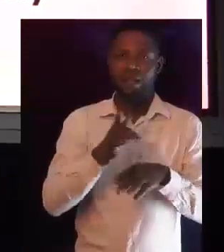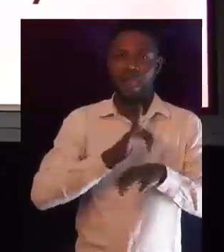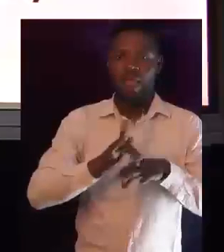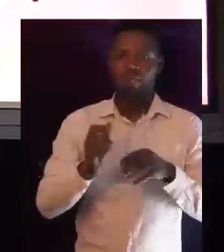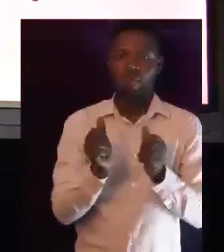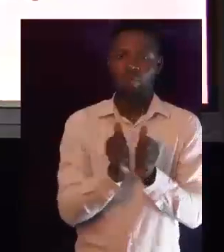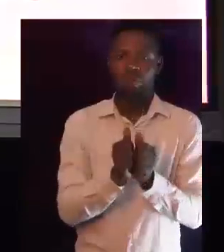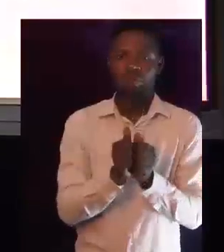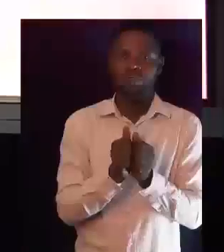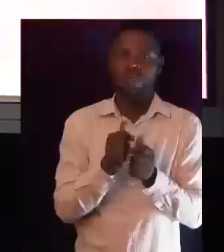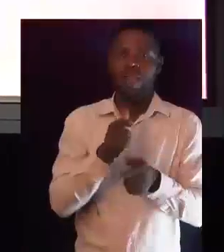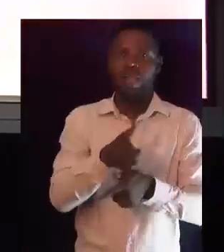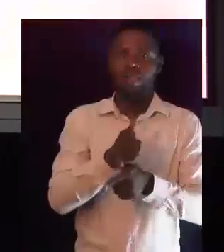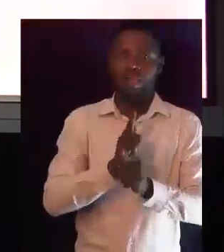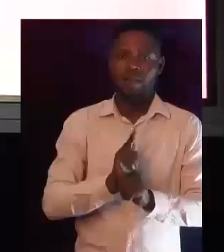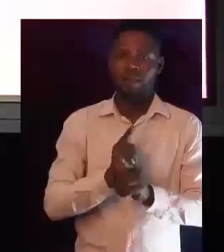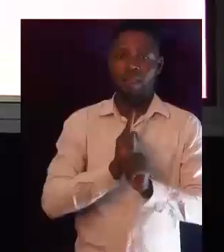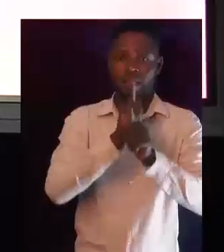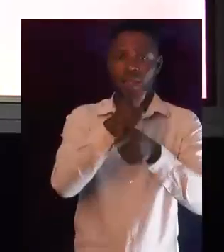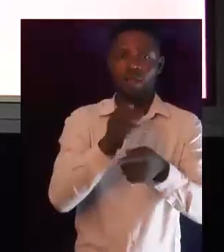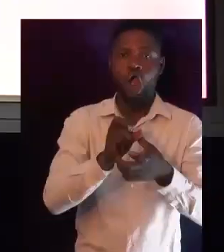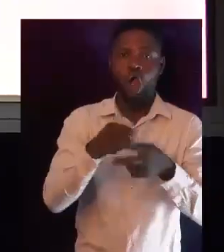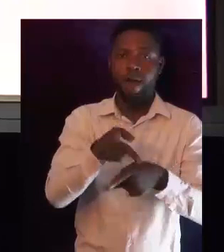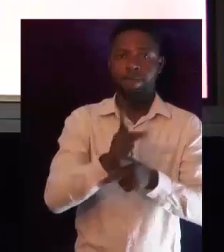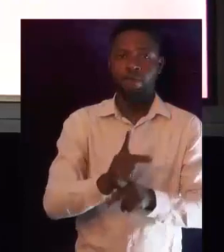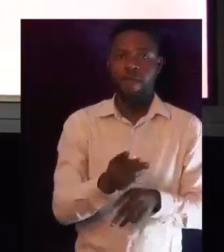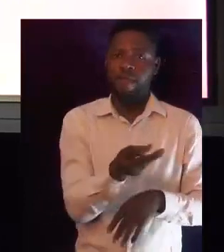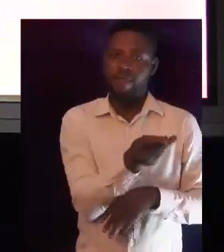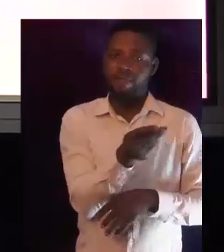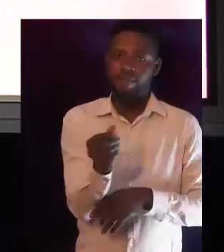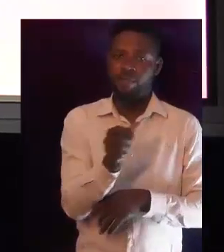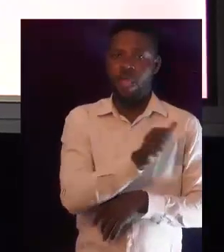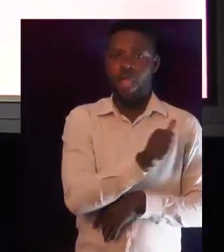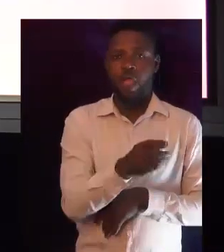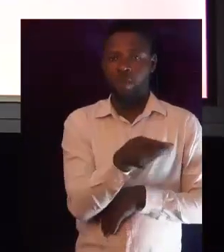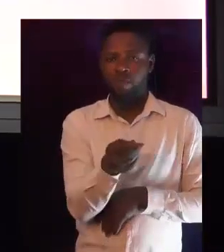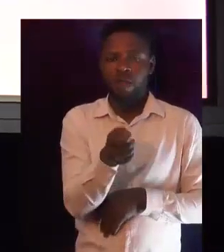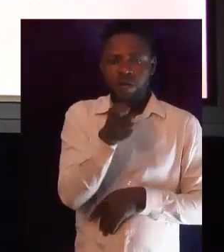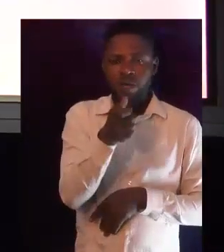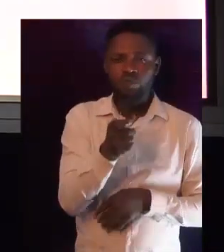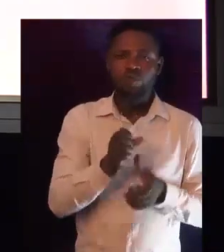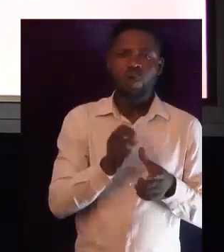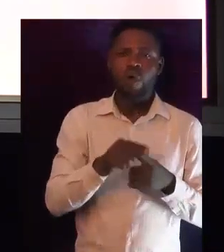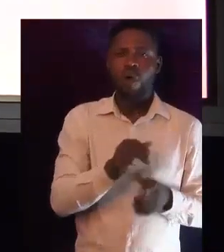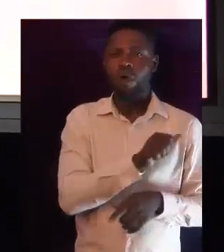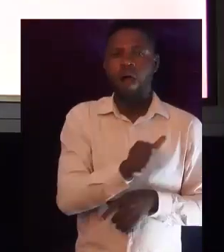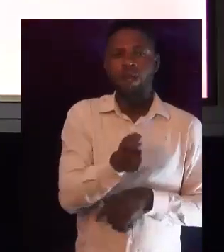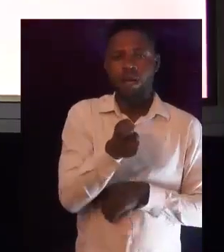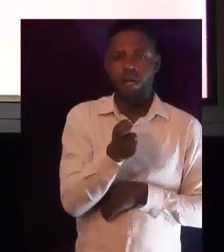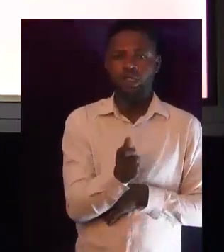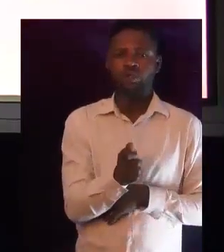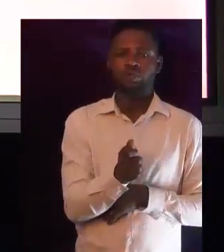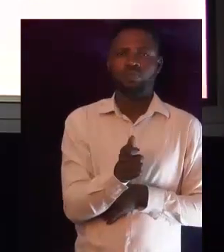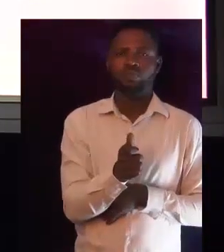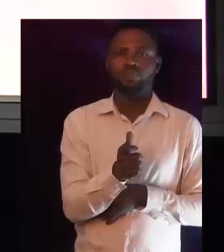Fill in the gaps with lend or borrow, few, a few, little or